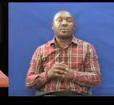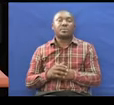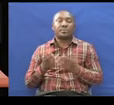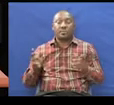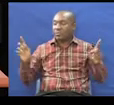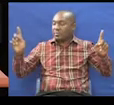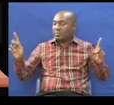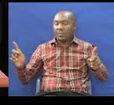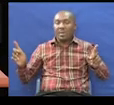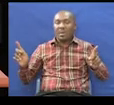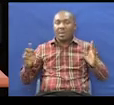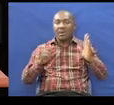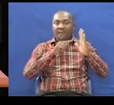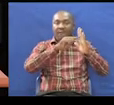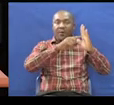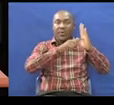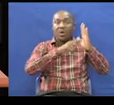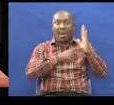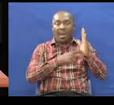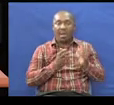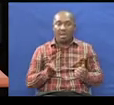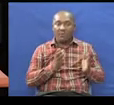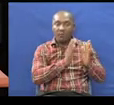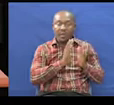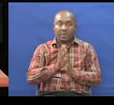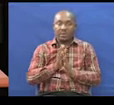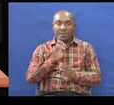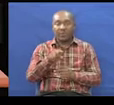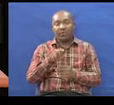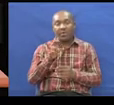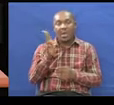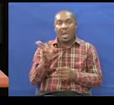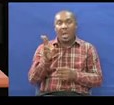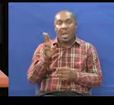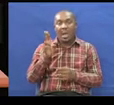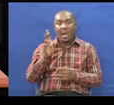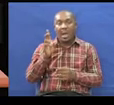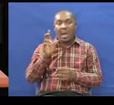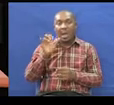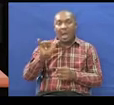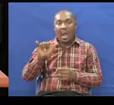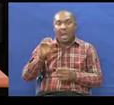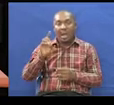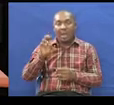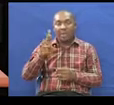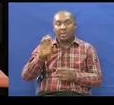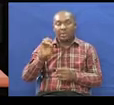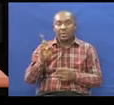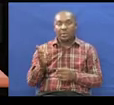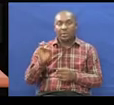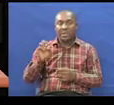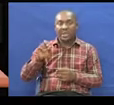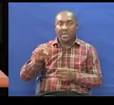the formula. This is the formula for preparation of hydrogen gas in the laboratory. The formula